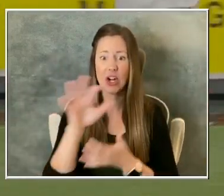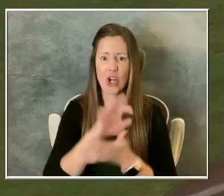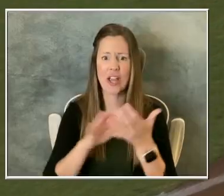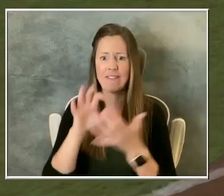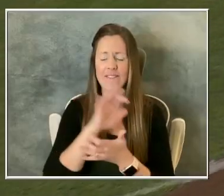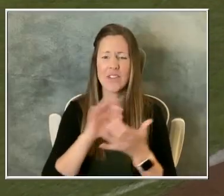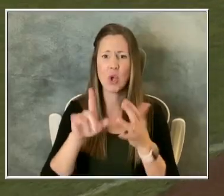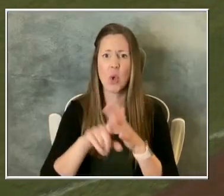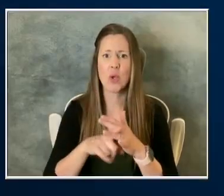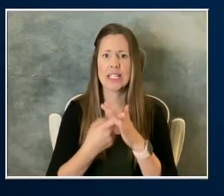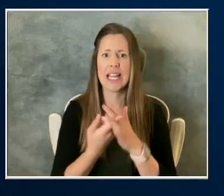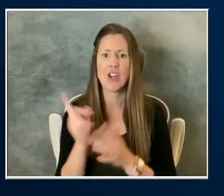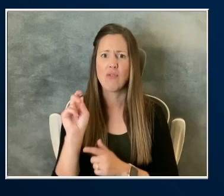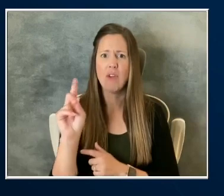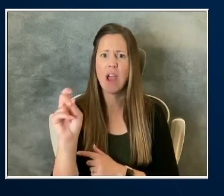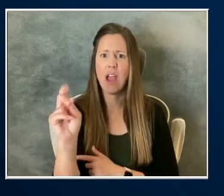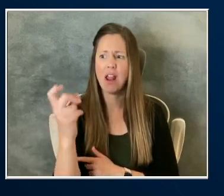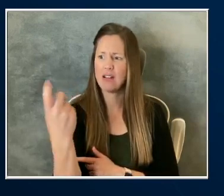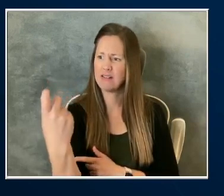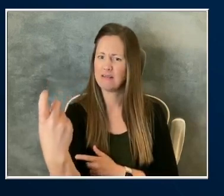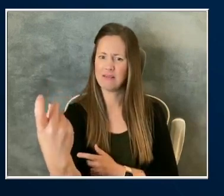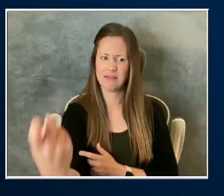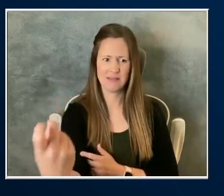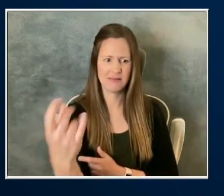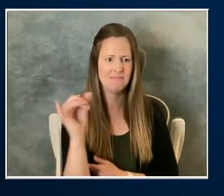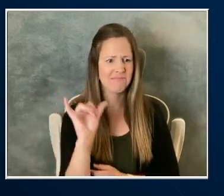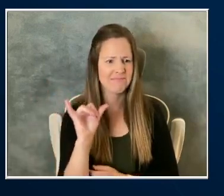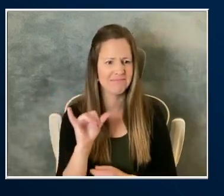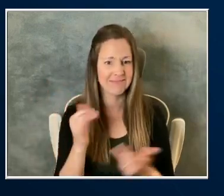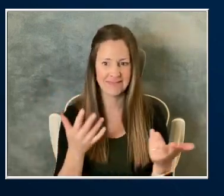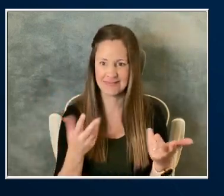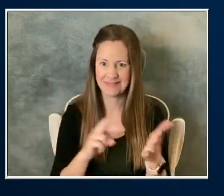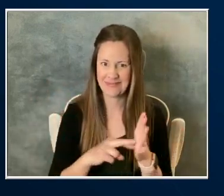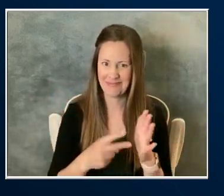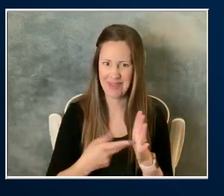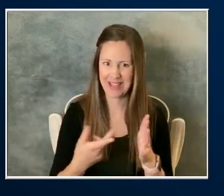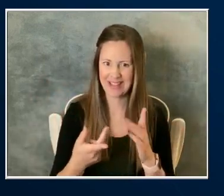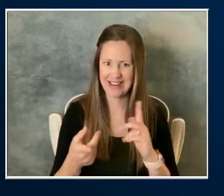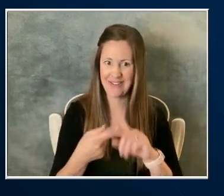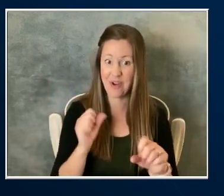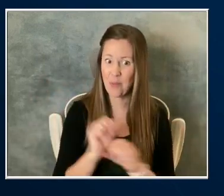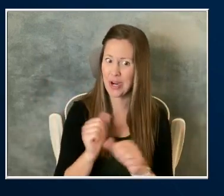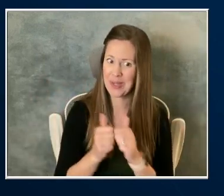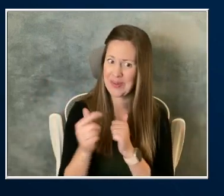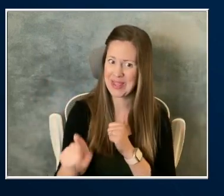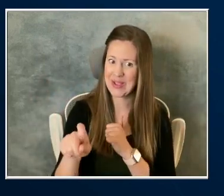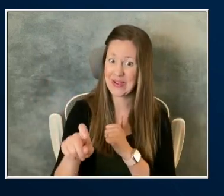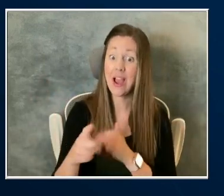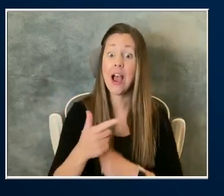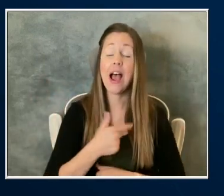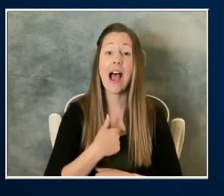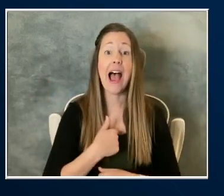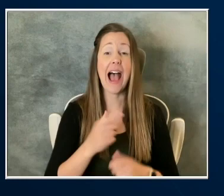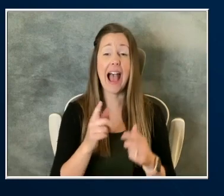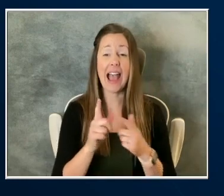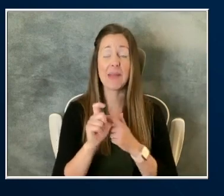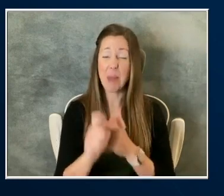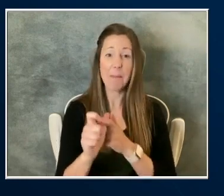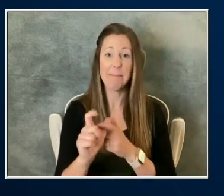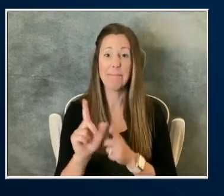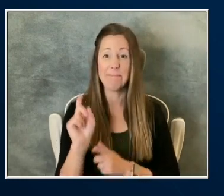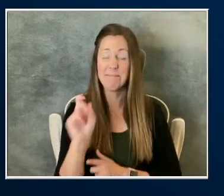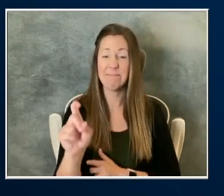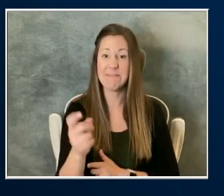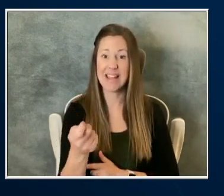backwards. Yeah. Is that effective having to work with you, or what is that? That could be. And then I had a little burst of speed there,